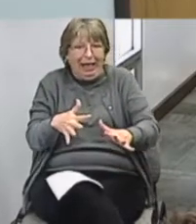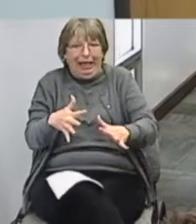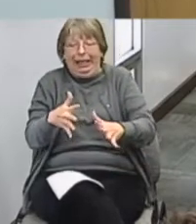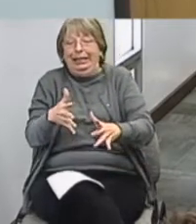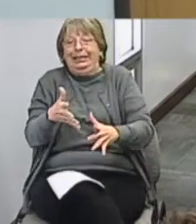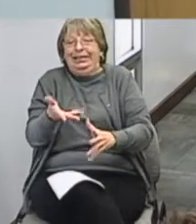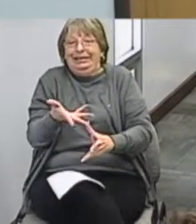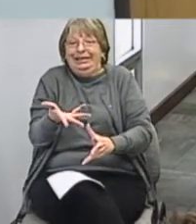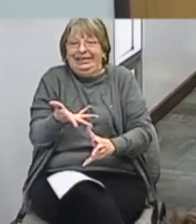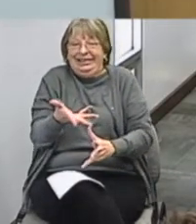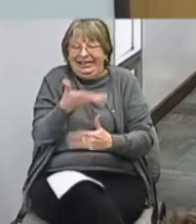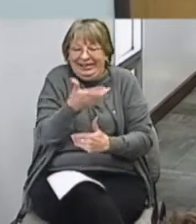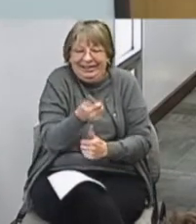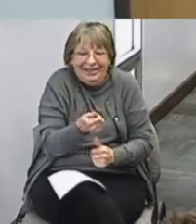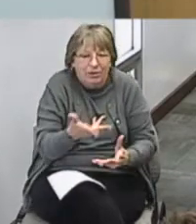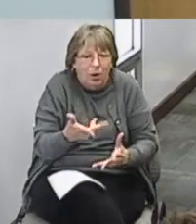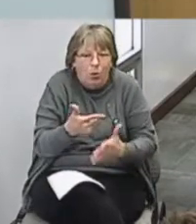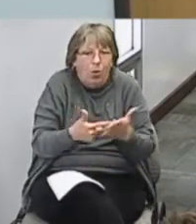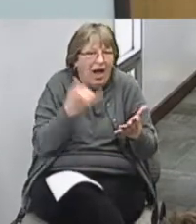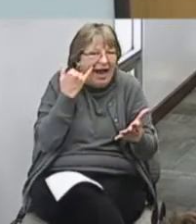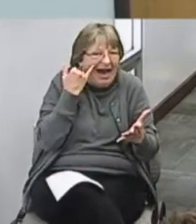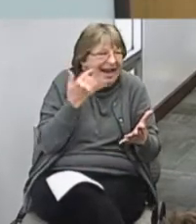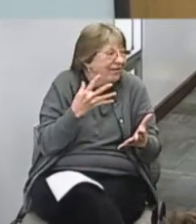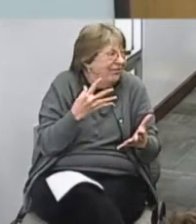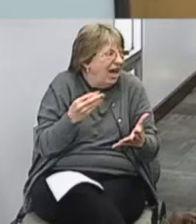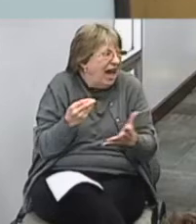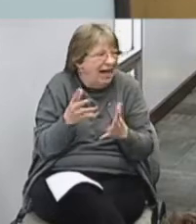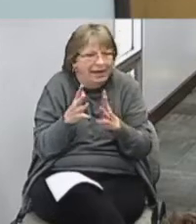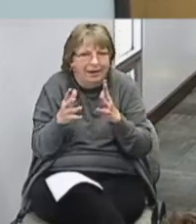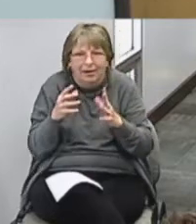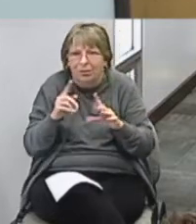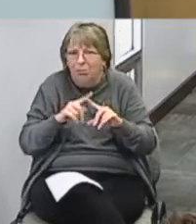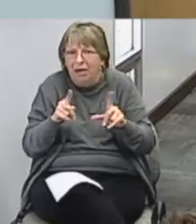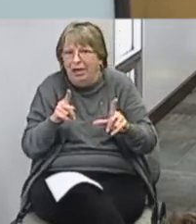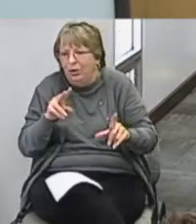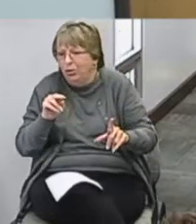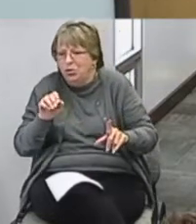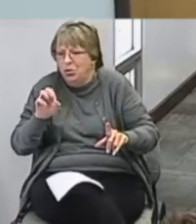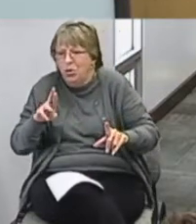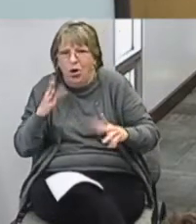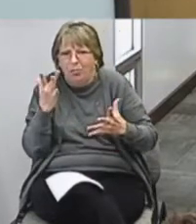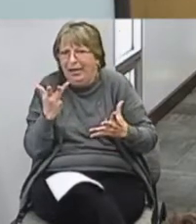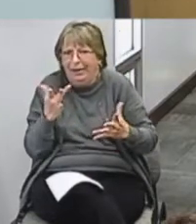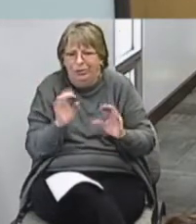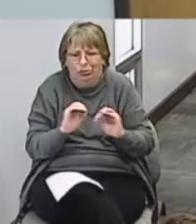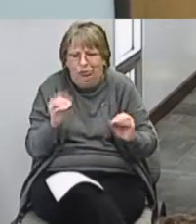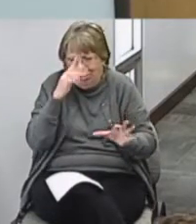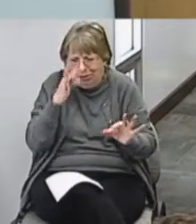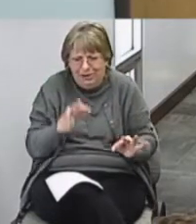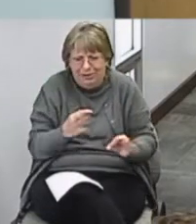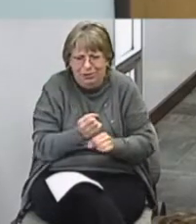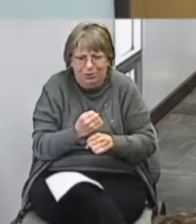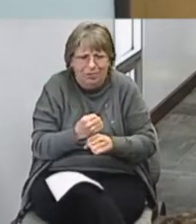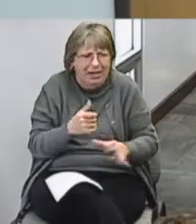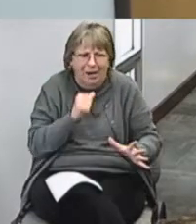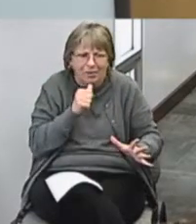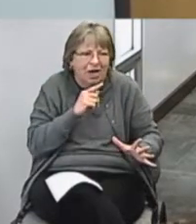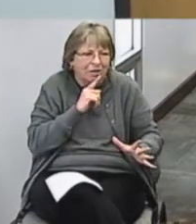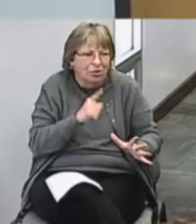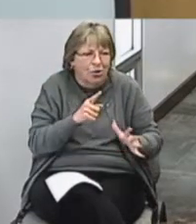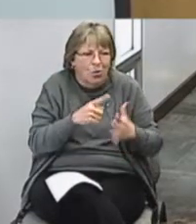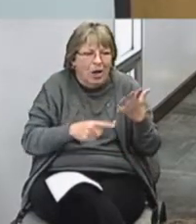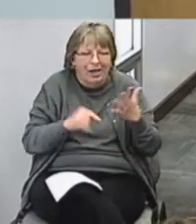because we're kind of like, what if and you know, but nor here, because no decisions have been made yet. We're not sure what Justin and Tony have in